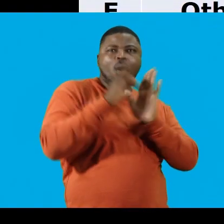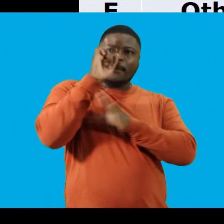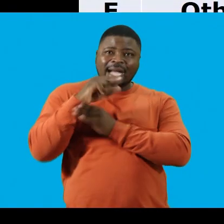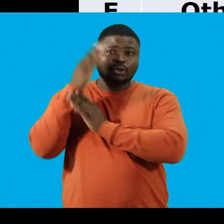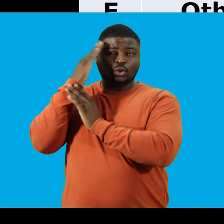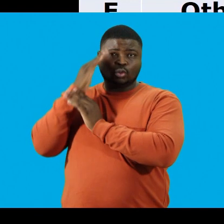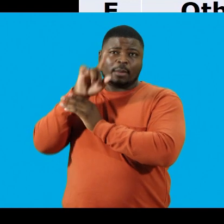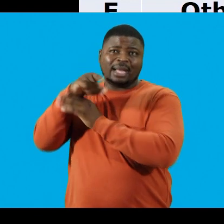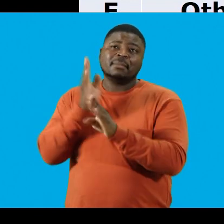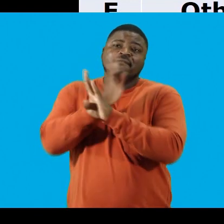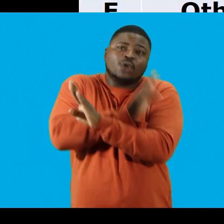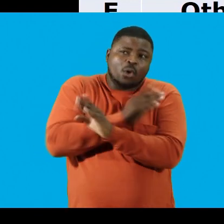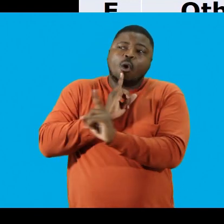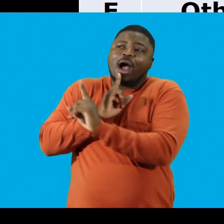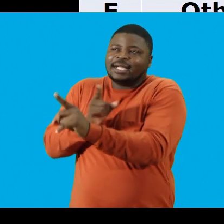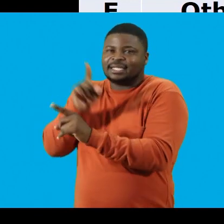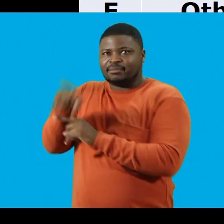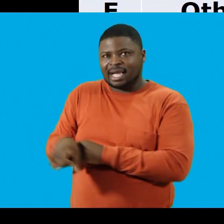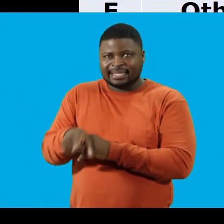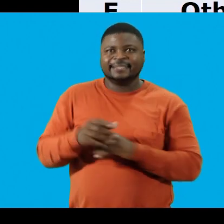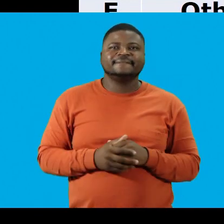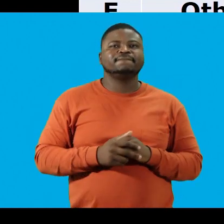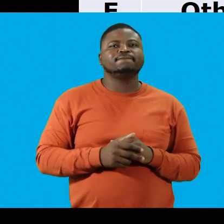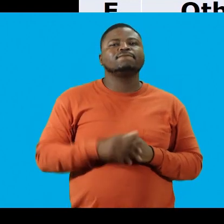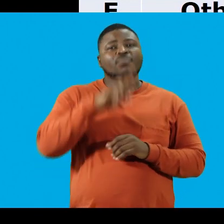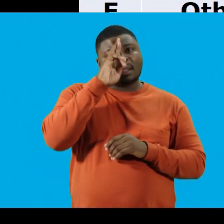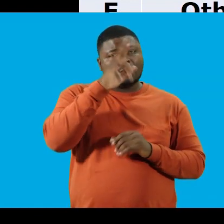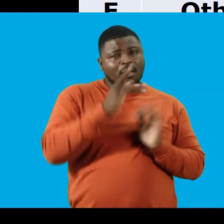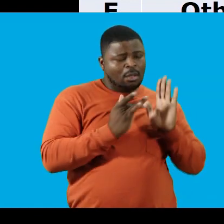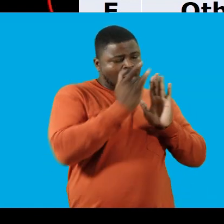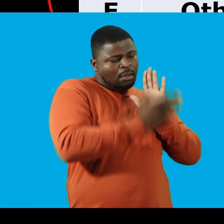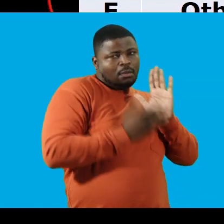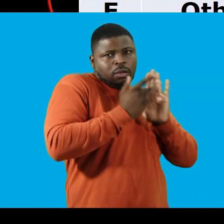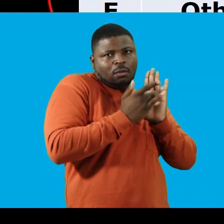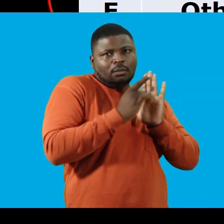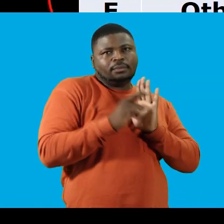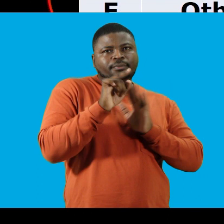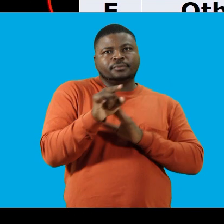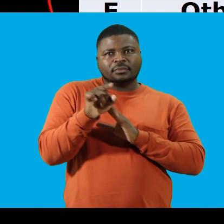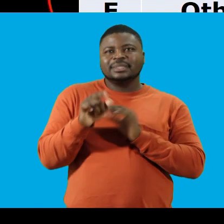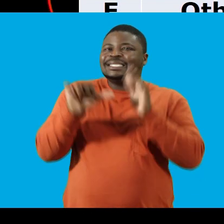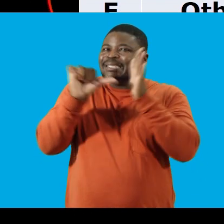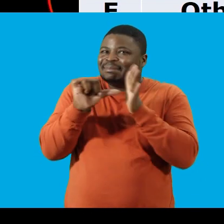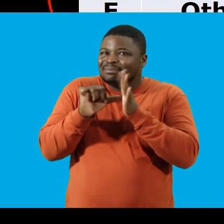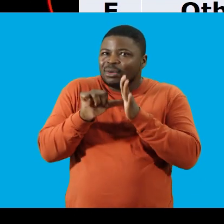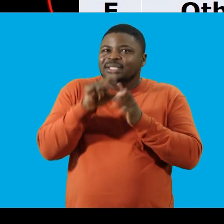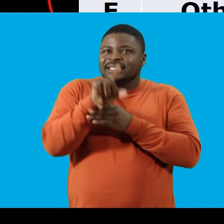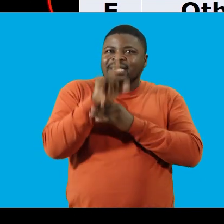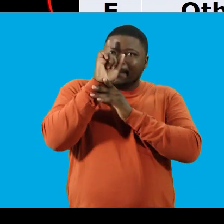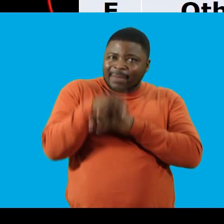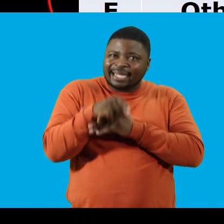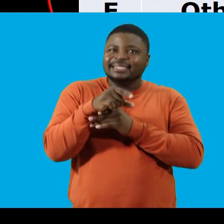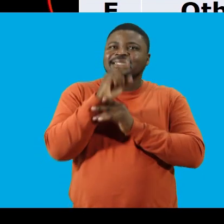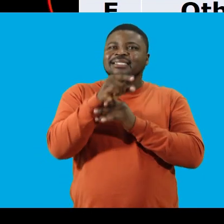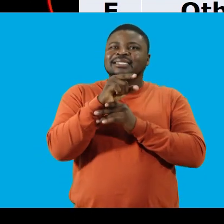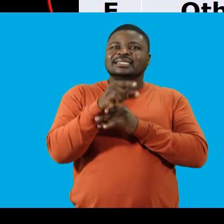then remember, what is important for a pie chart like this is a key where they